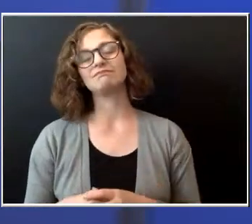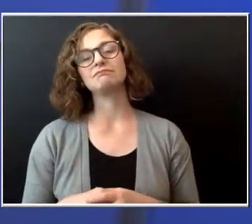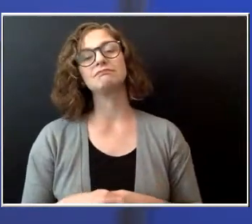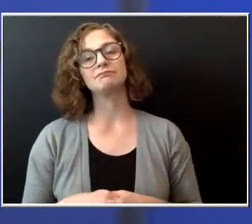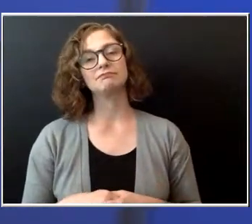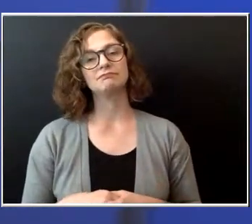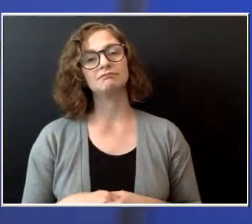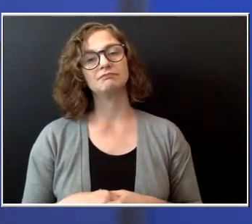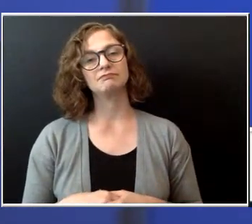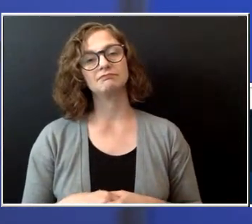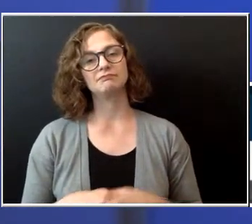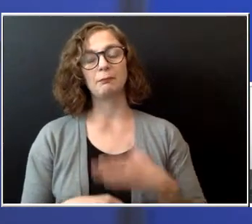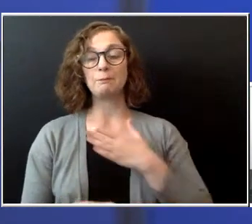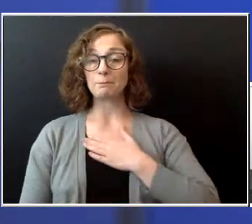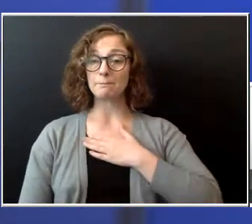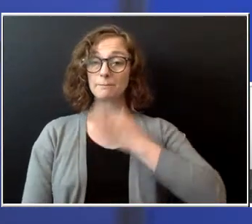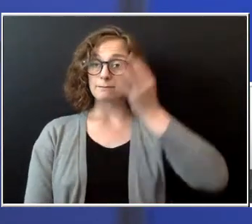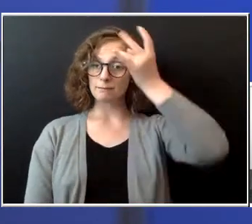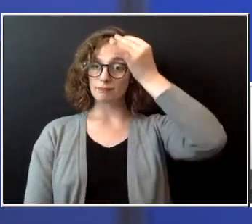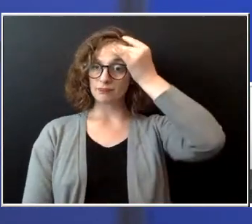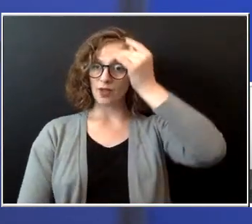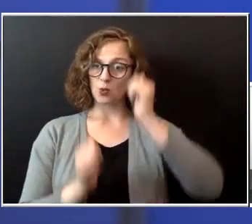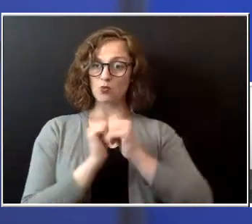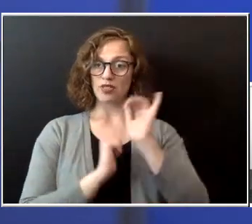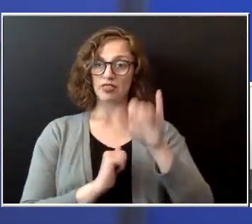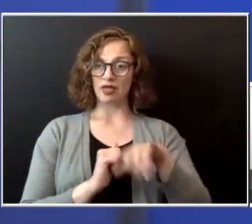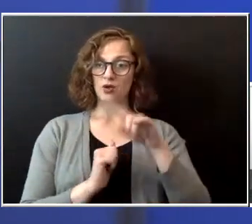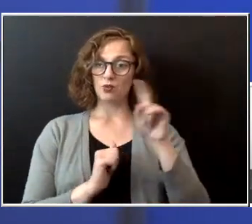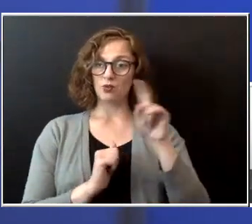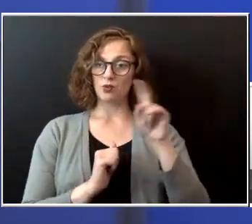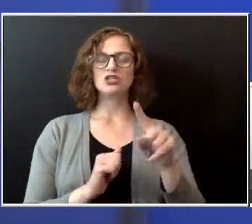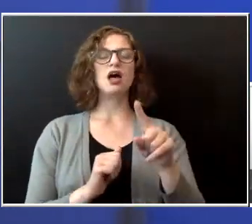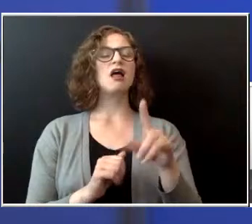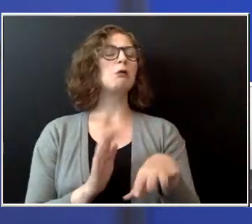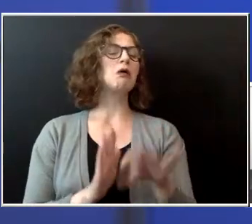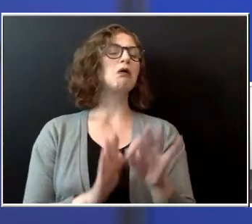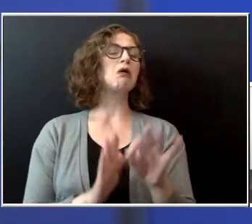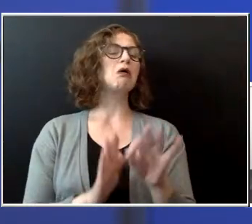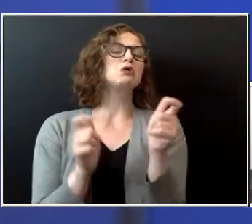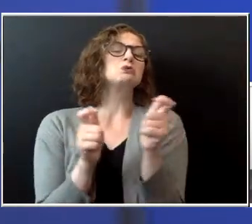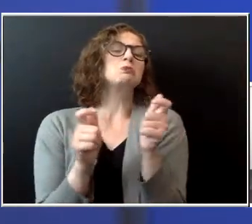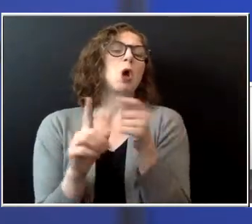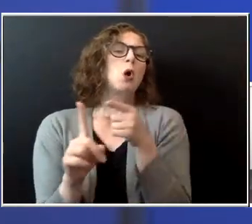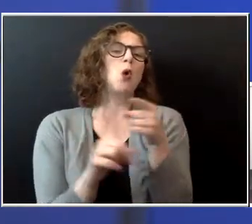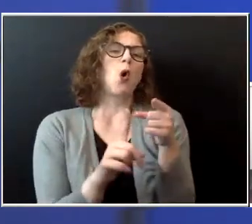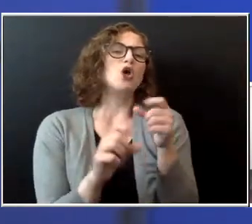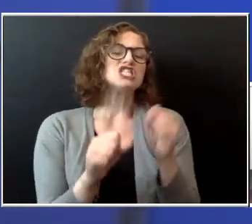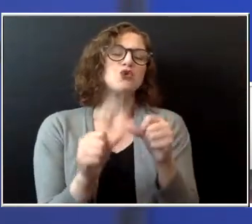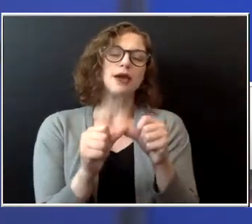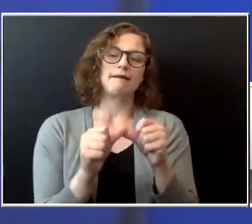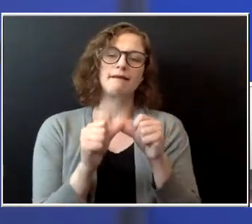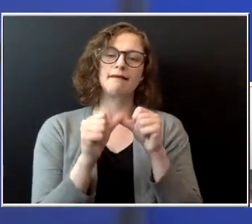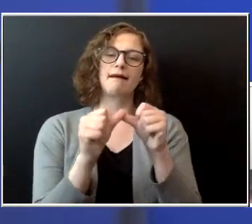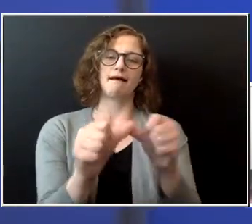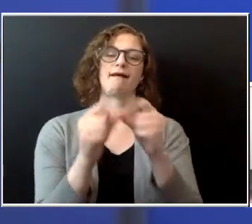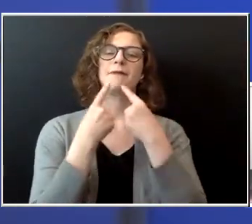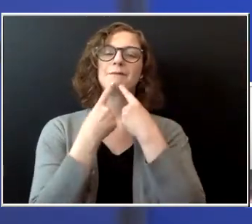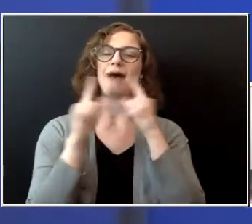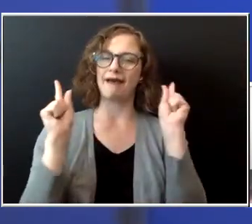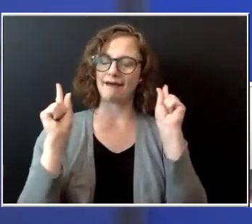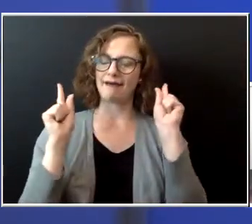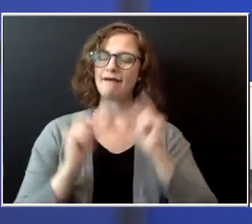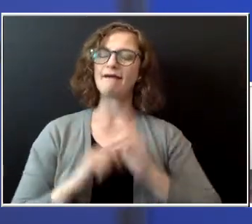that question was picking small goals that you can sustain and be successful with. So we always tell parents we